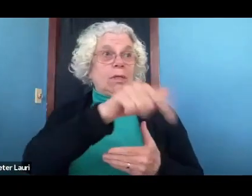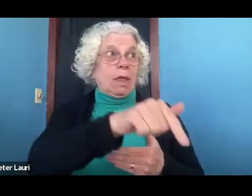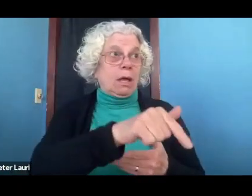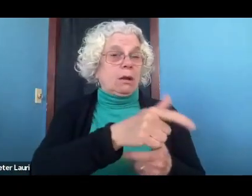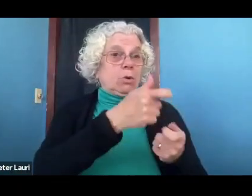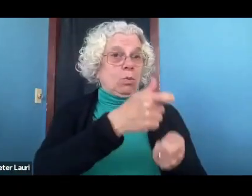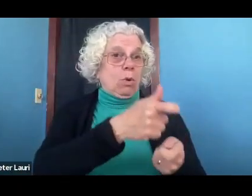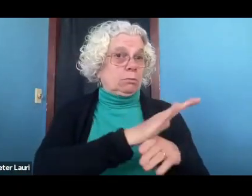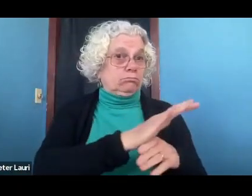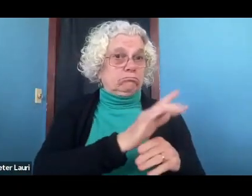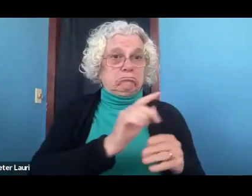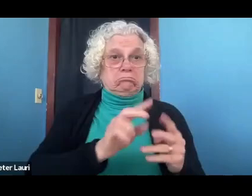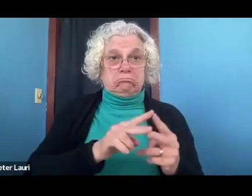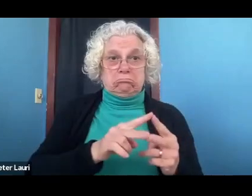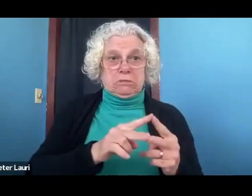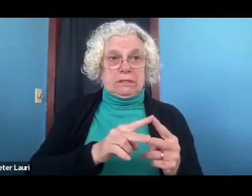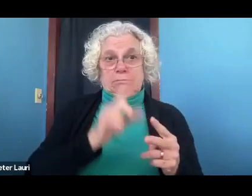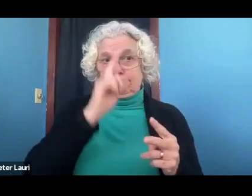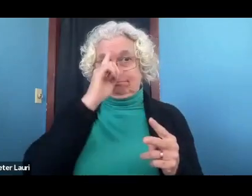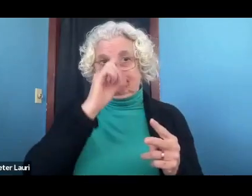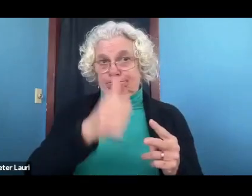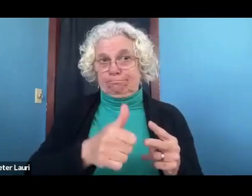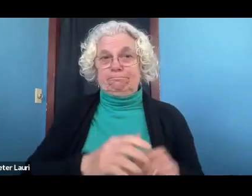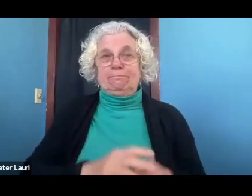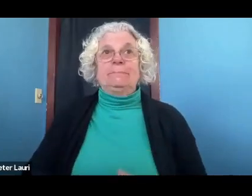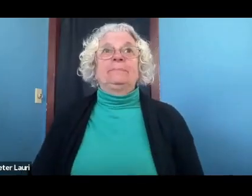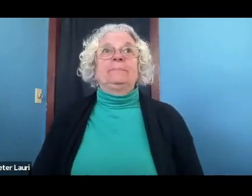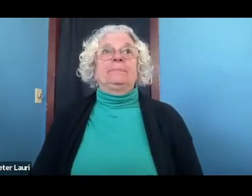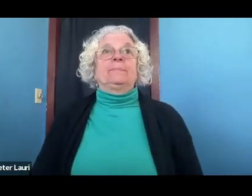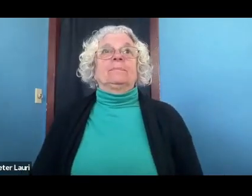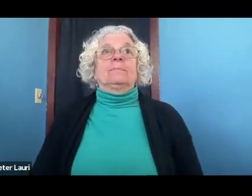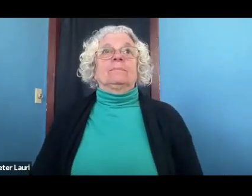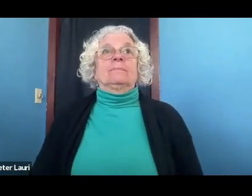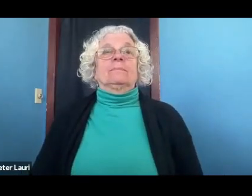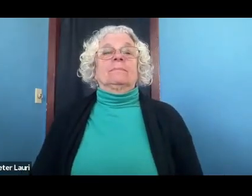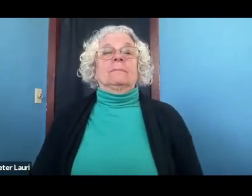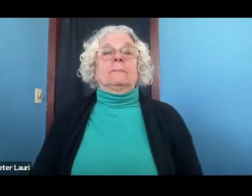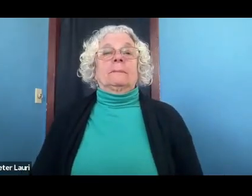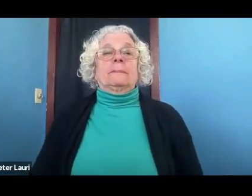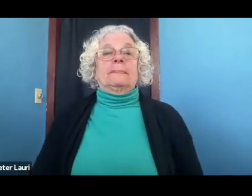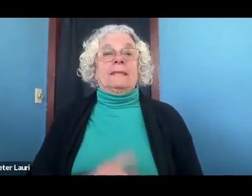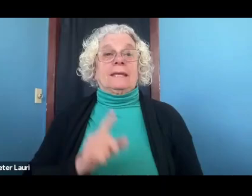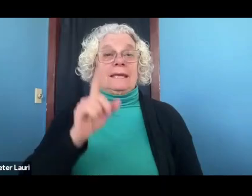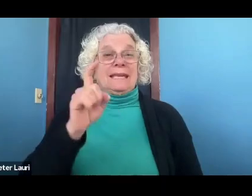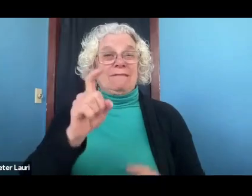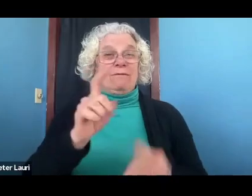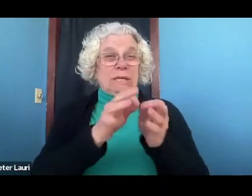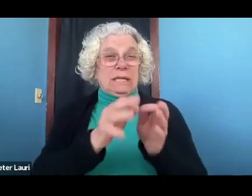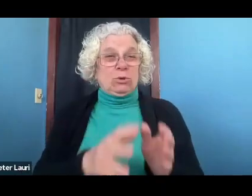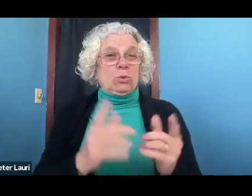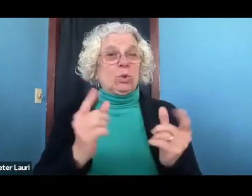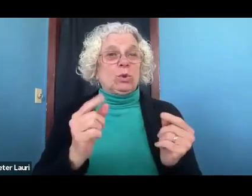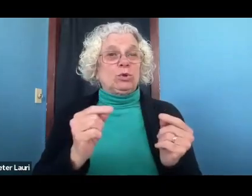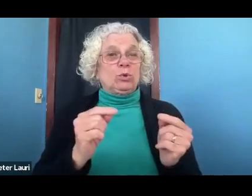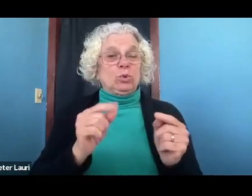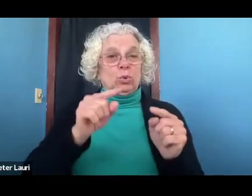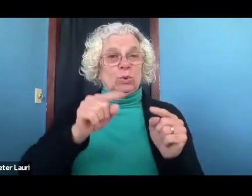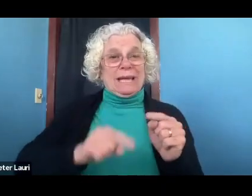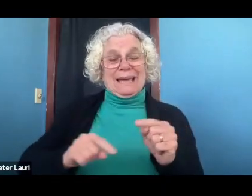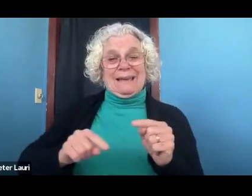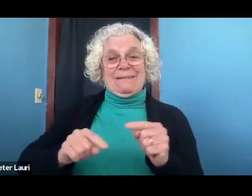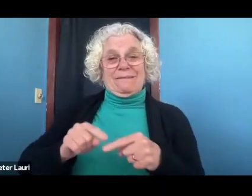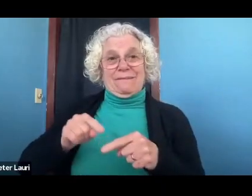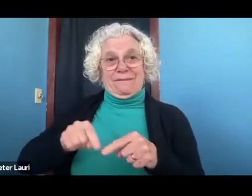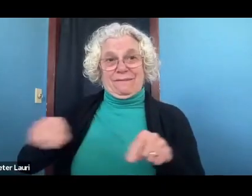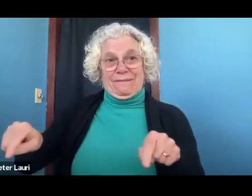engage with the material in a way that suits your needs. If you do need the interpretation features, you can click the interpretation button at